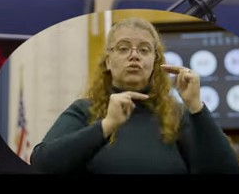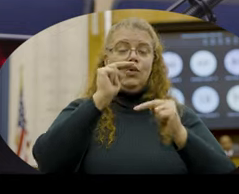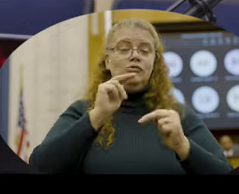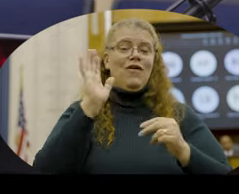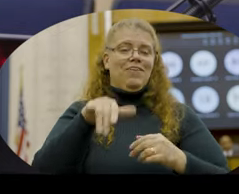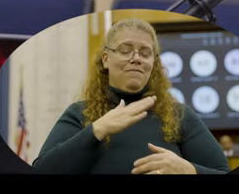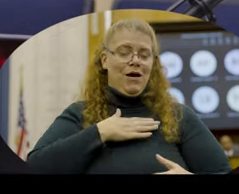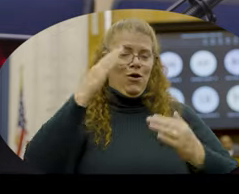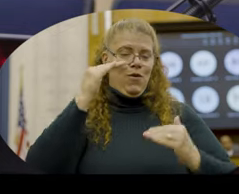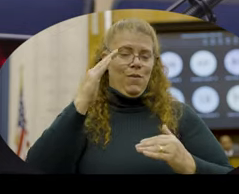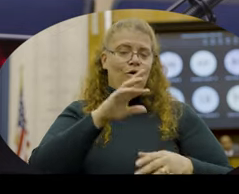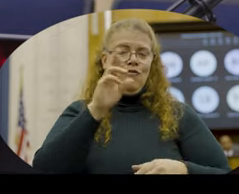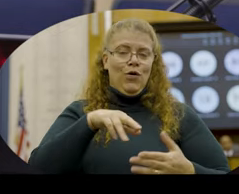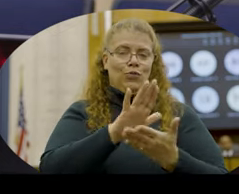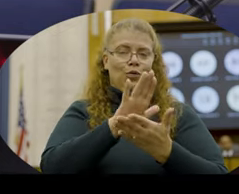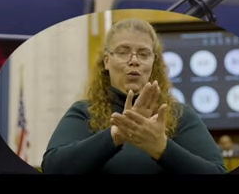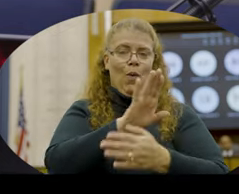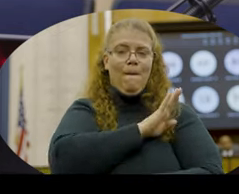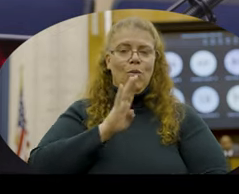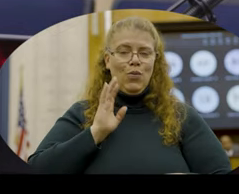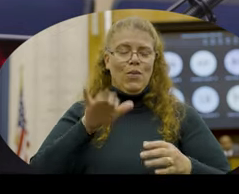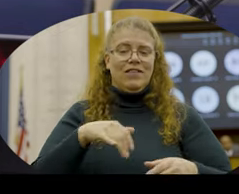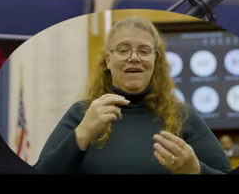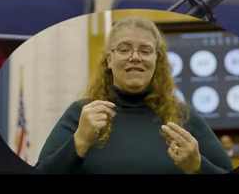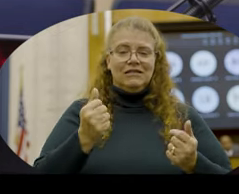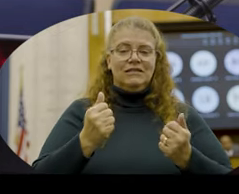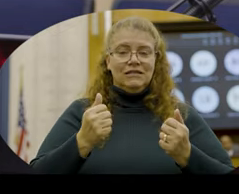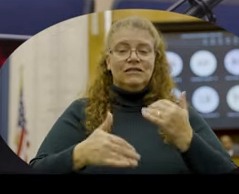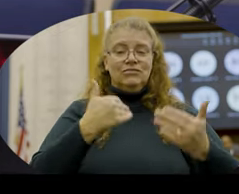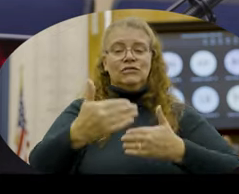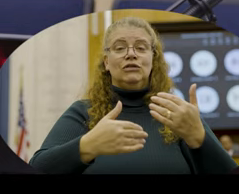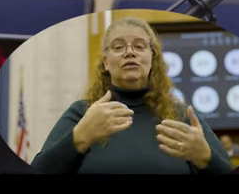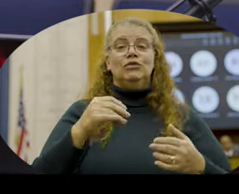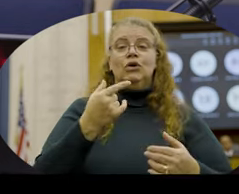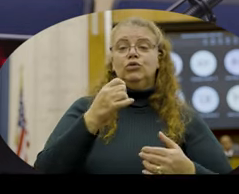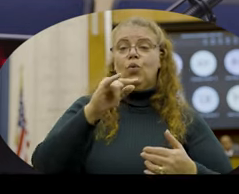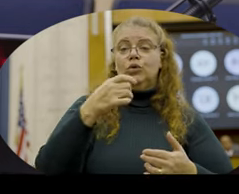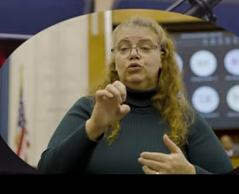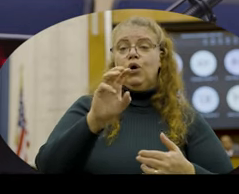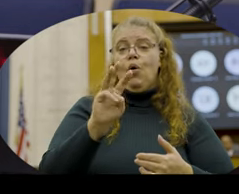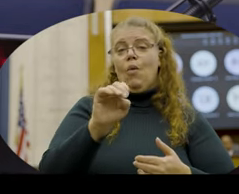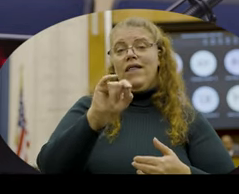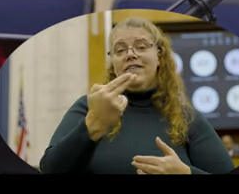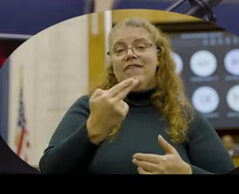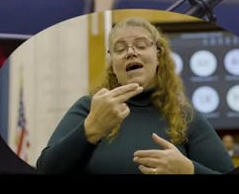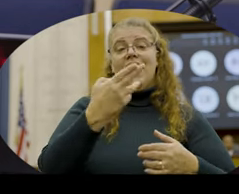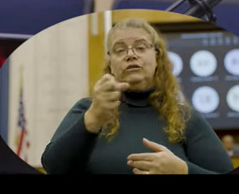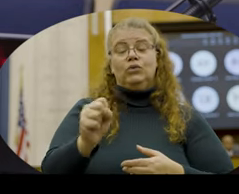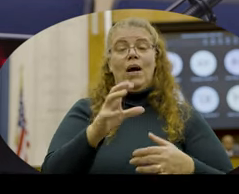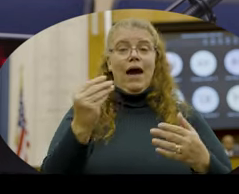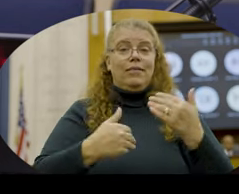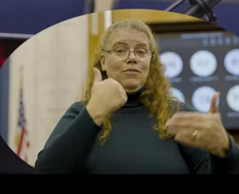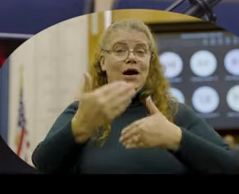2024, we have $200 million in our CIP budget set aside for school construction, money the school